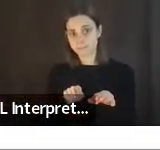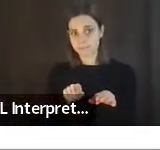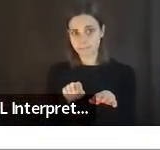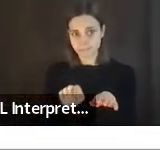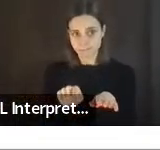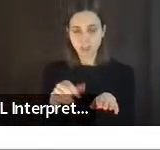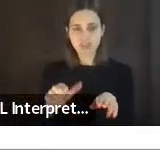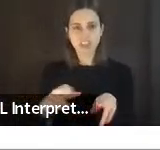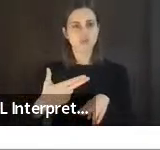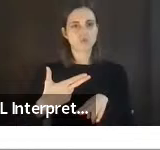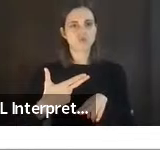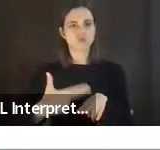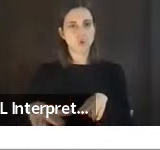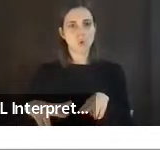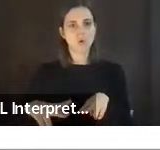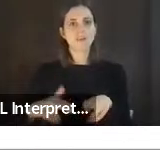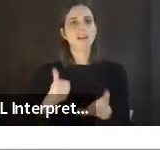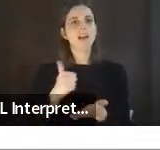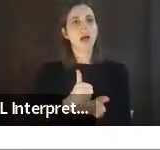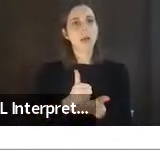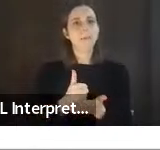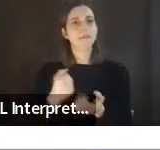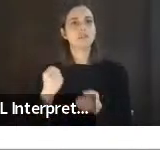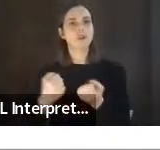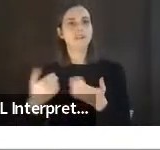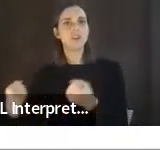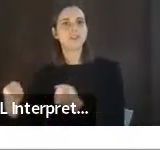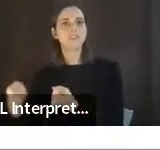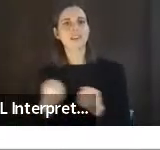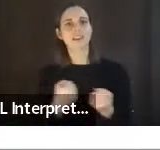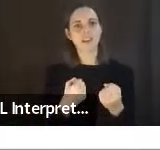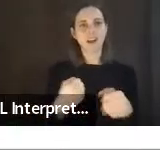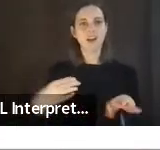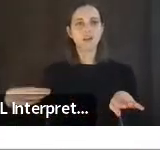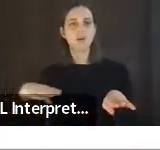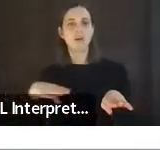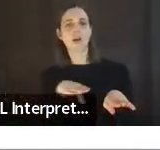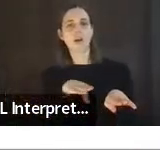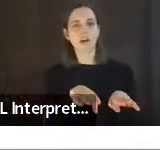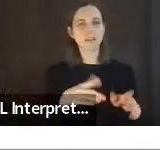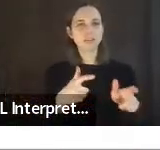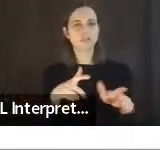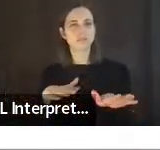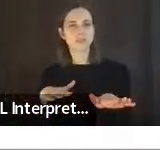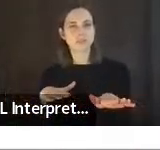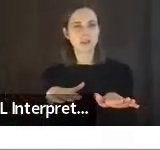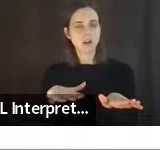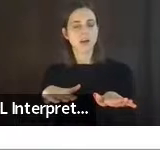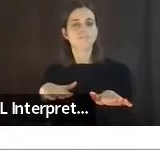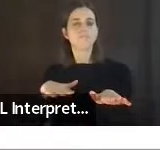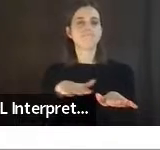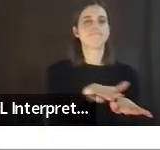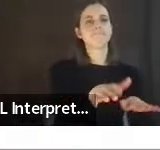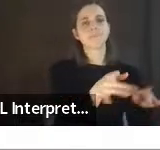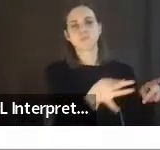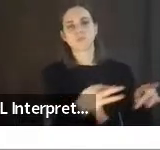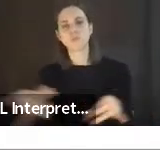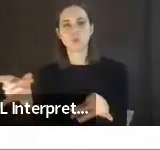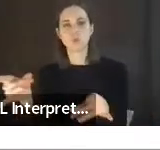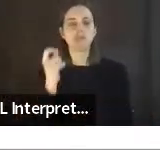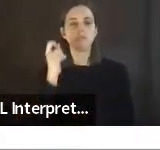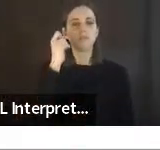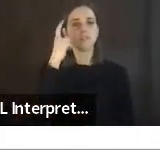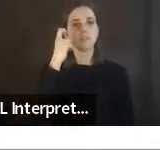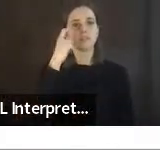lanes designed to give drivers distance to accelerate or decelerate before entering or exiting the roadway. They are not through lanes and are not the same as adding an